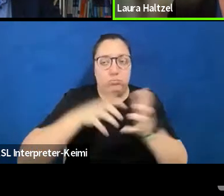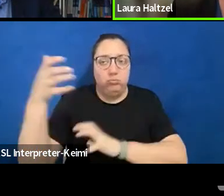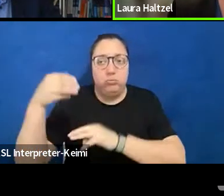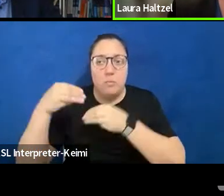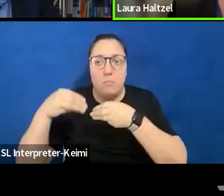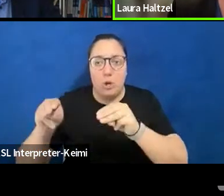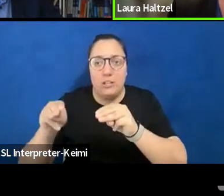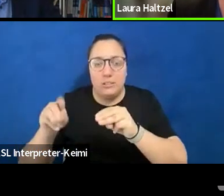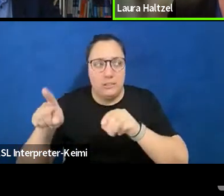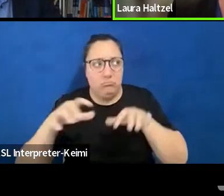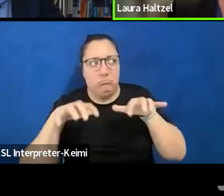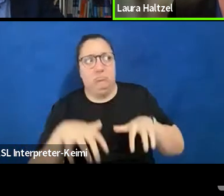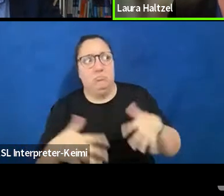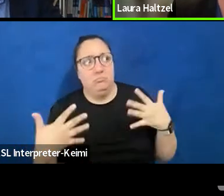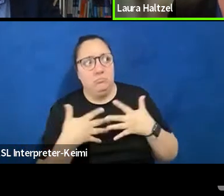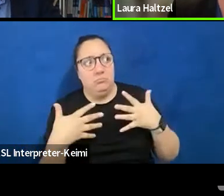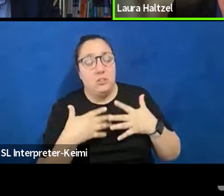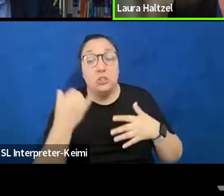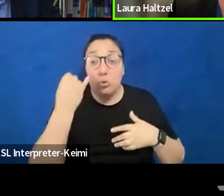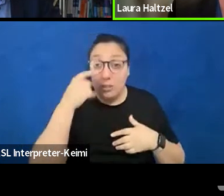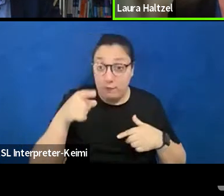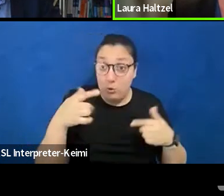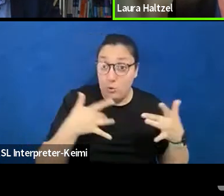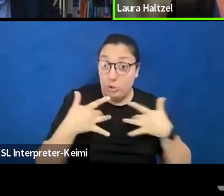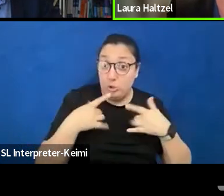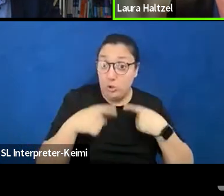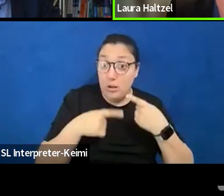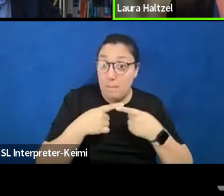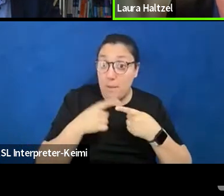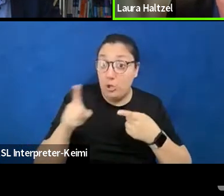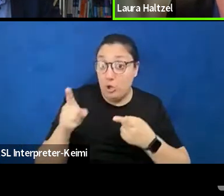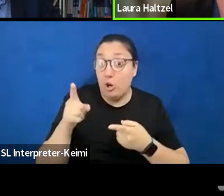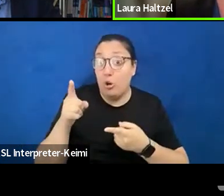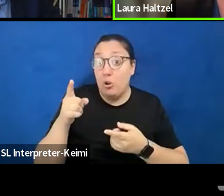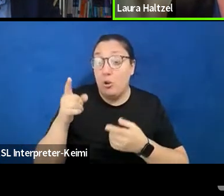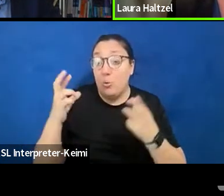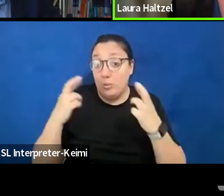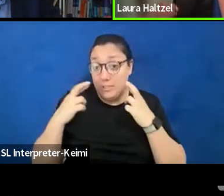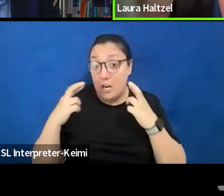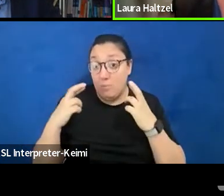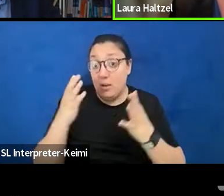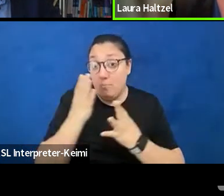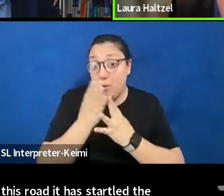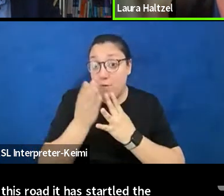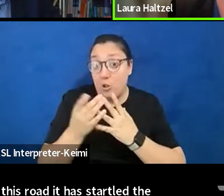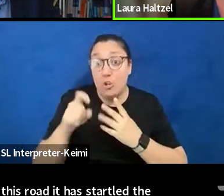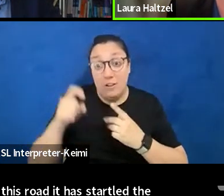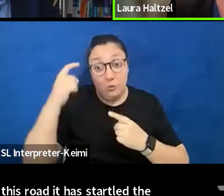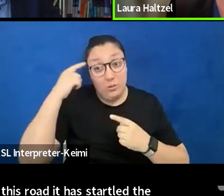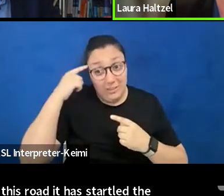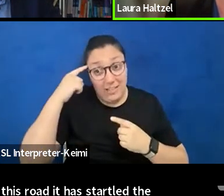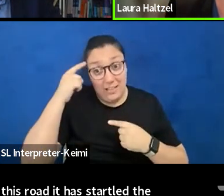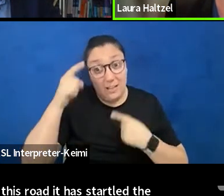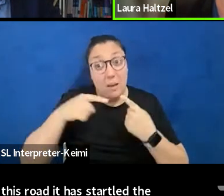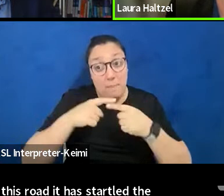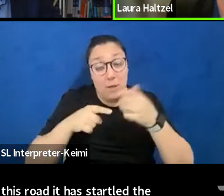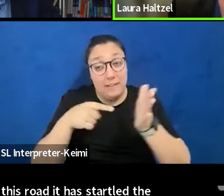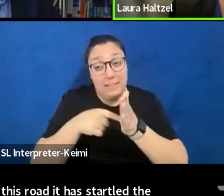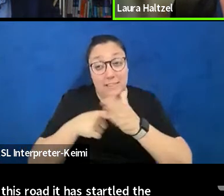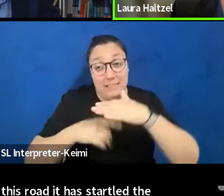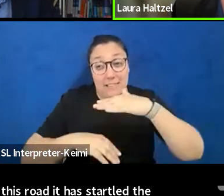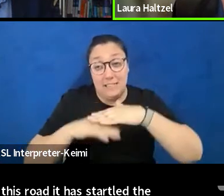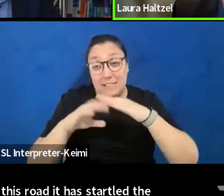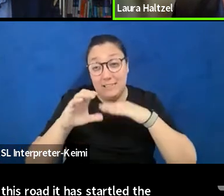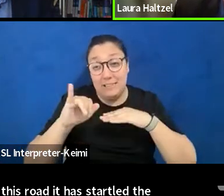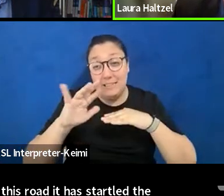you're concerned about your retirement portfolios, you should be concerned about the brinksmanship about the debt ceiling. We've